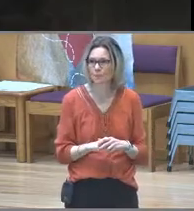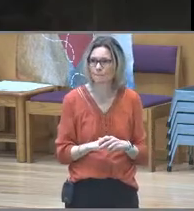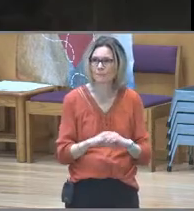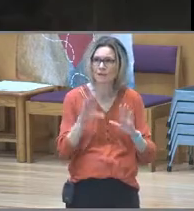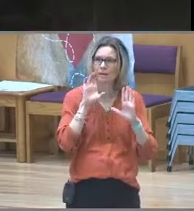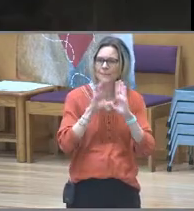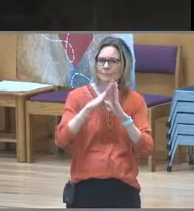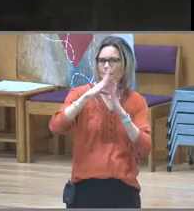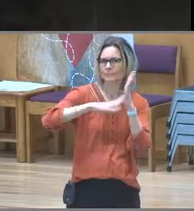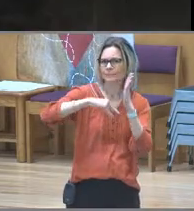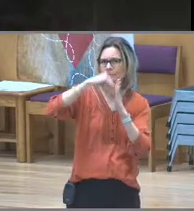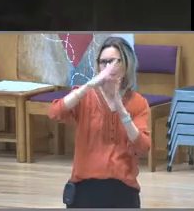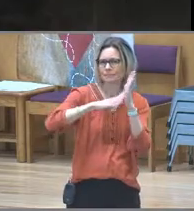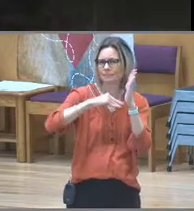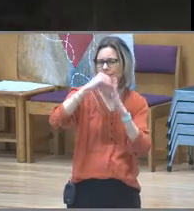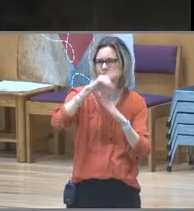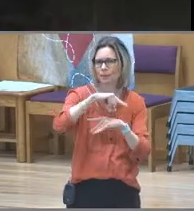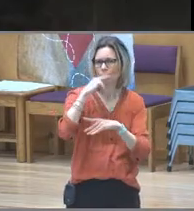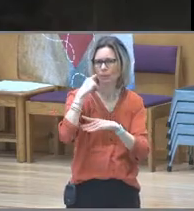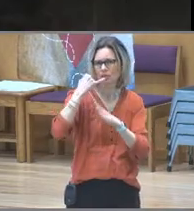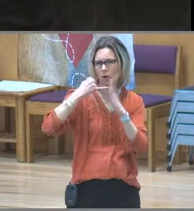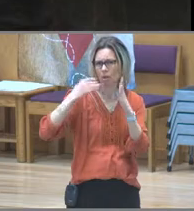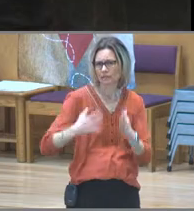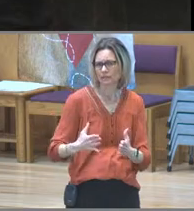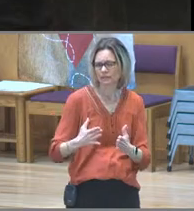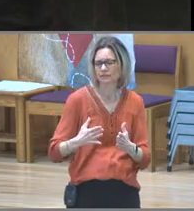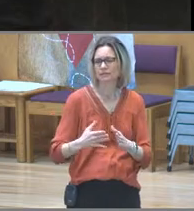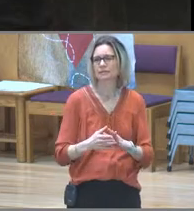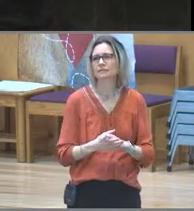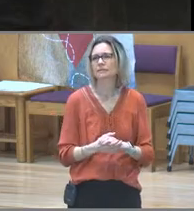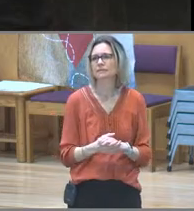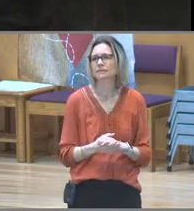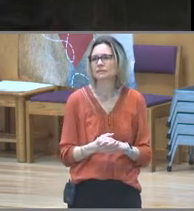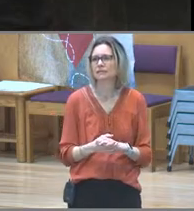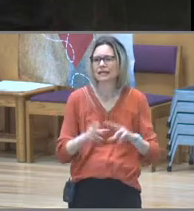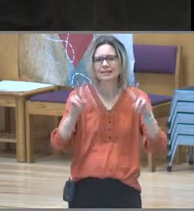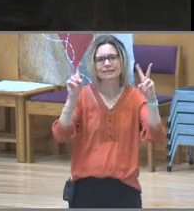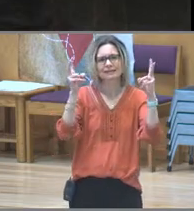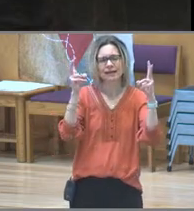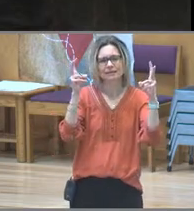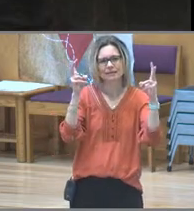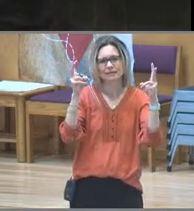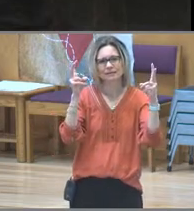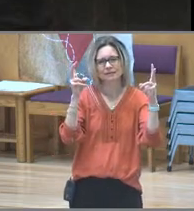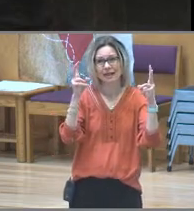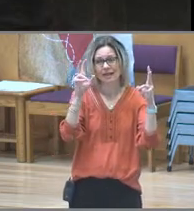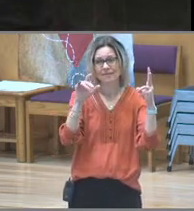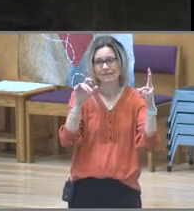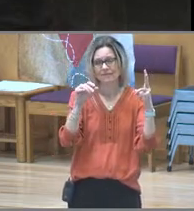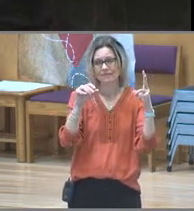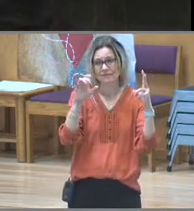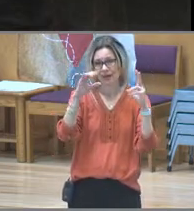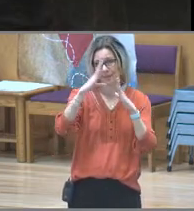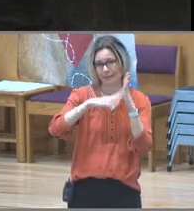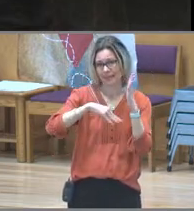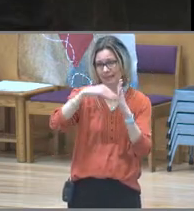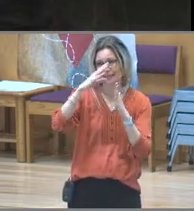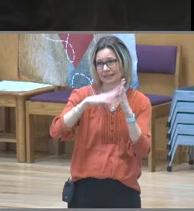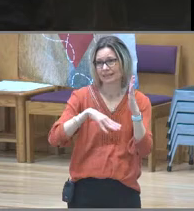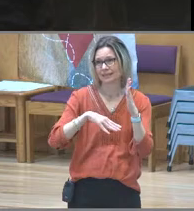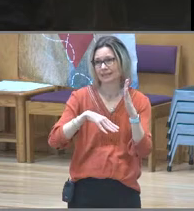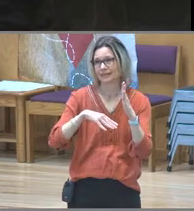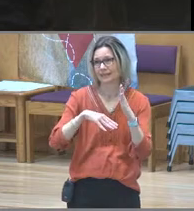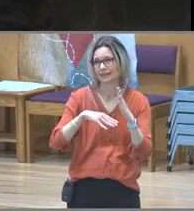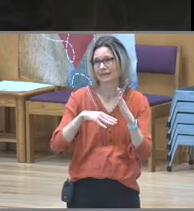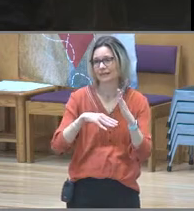was painted by a Russian artist, Nikolai Gay. The title of this painting is Heralds